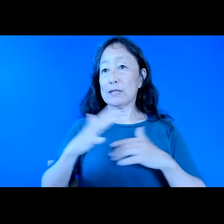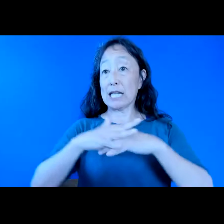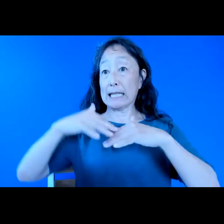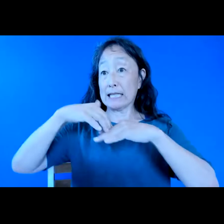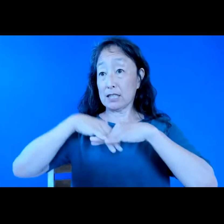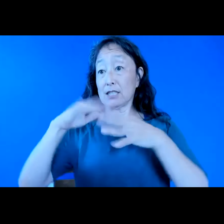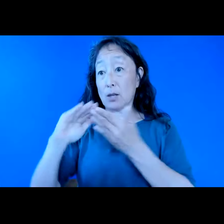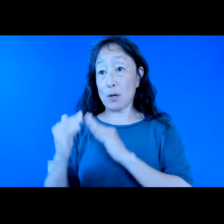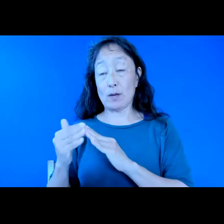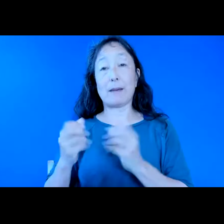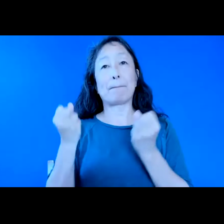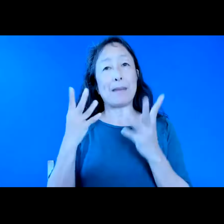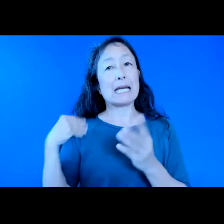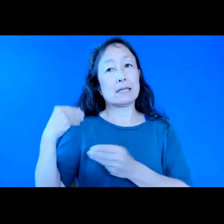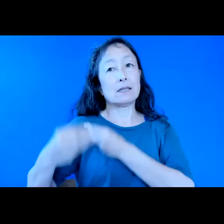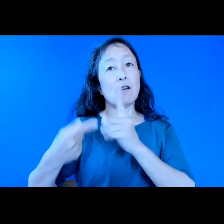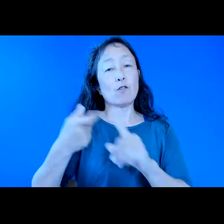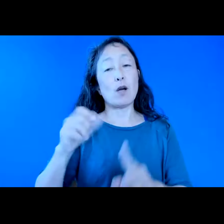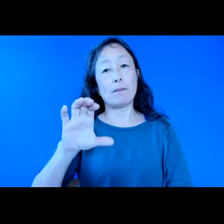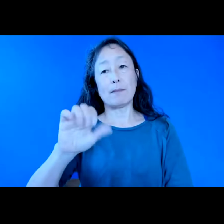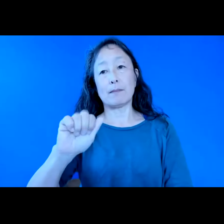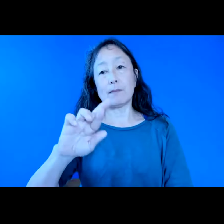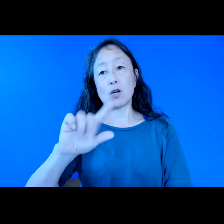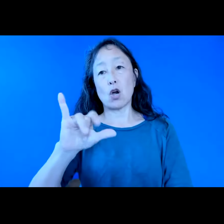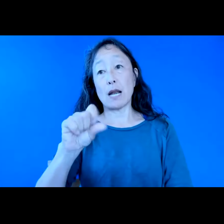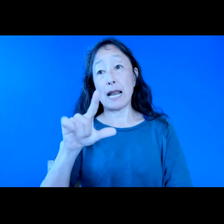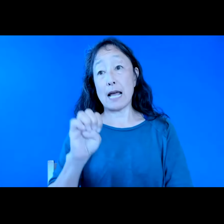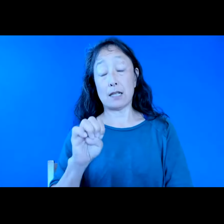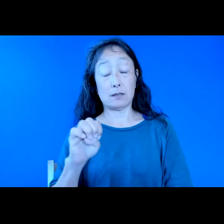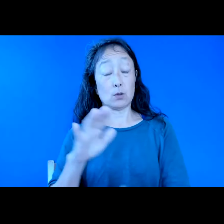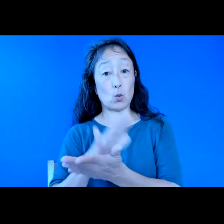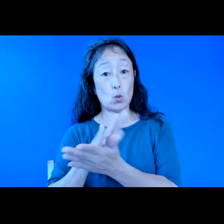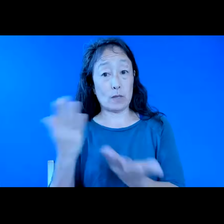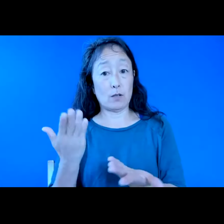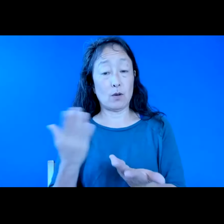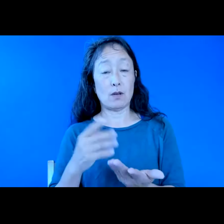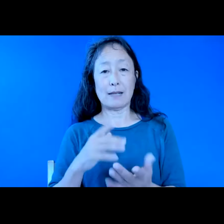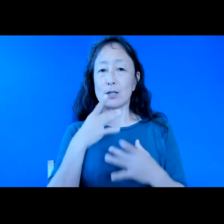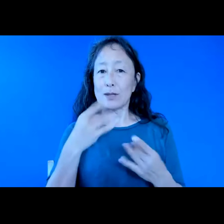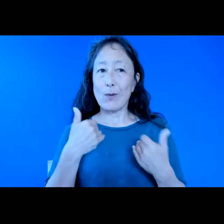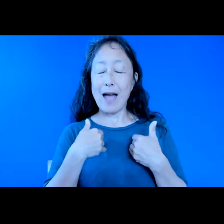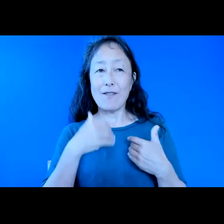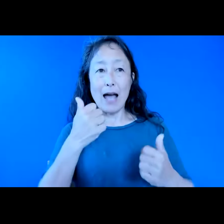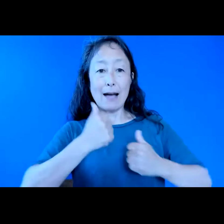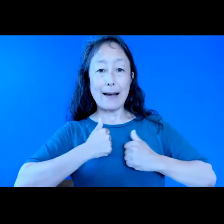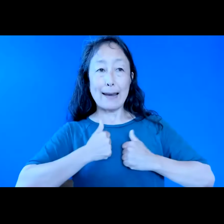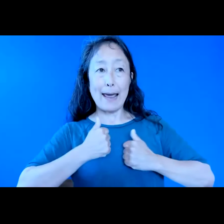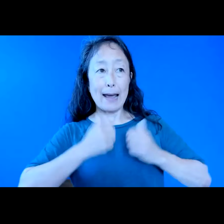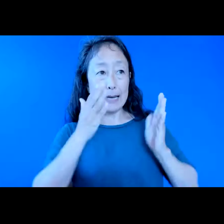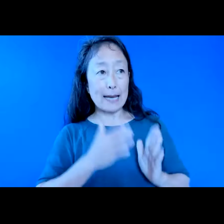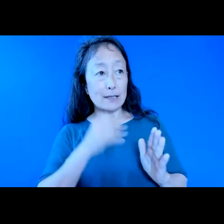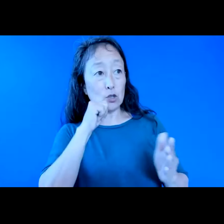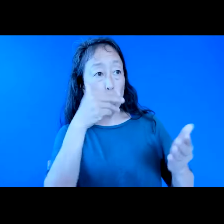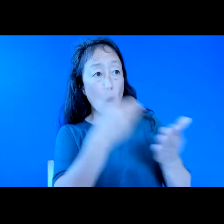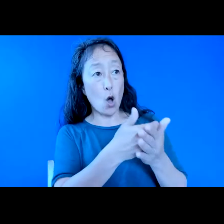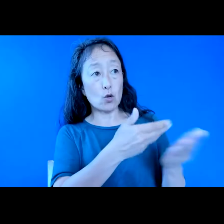here. And it was very interesting to have this Canadian daughter that was brought to Lancaster in